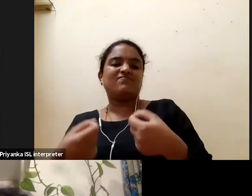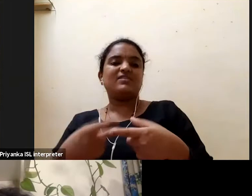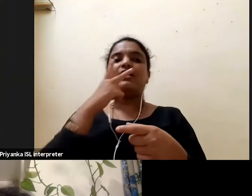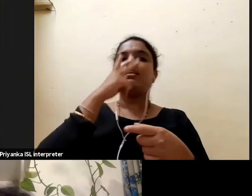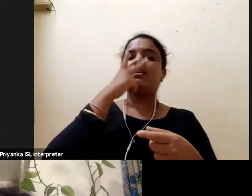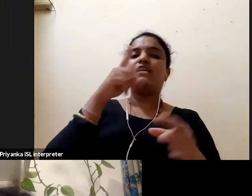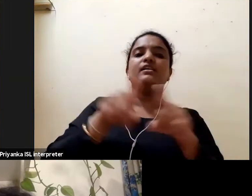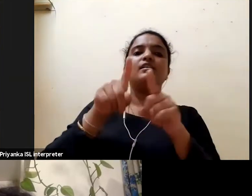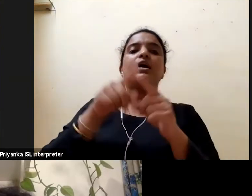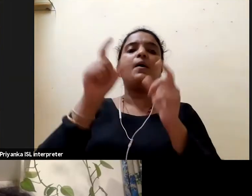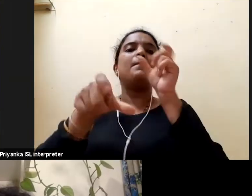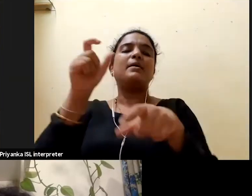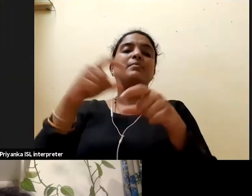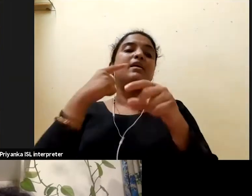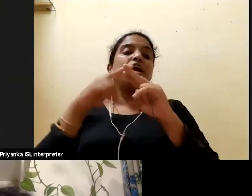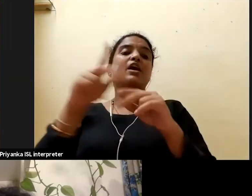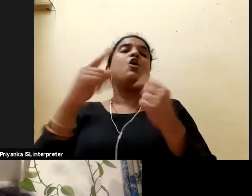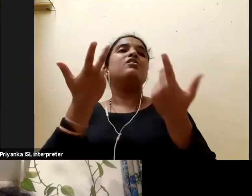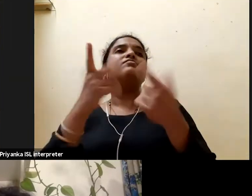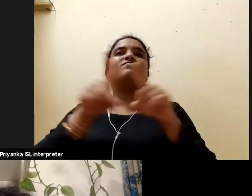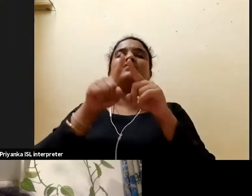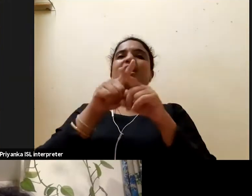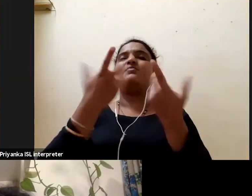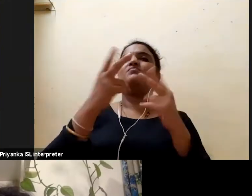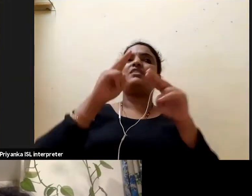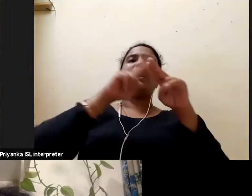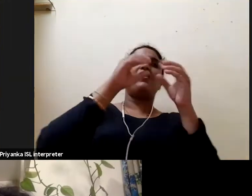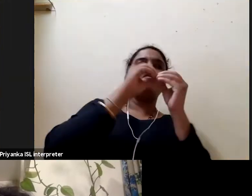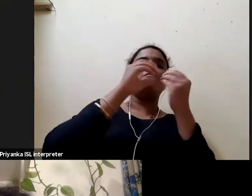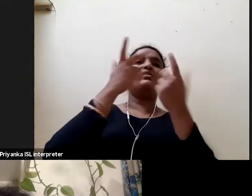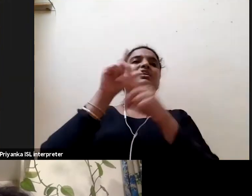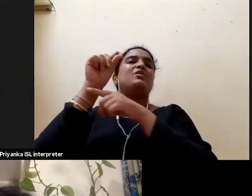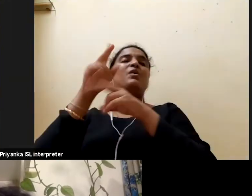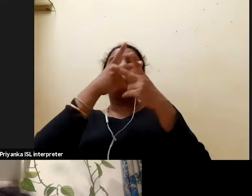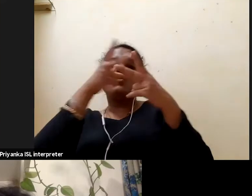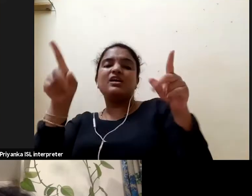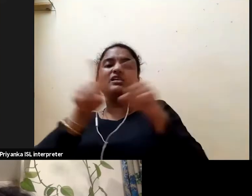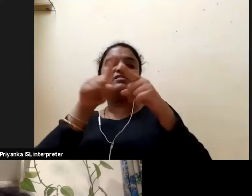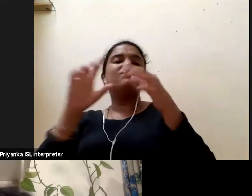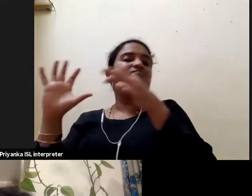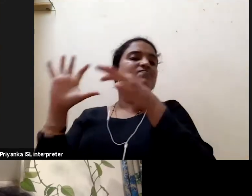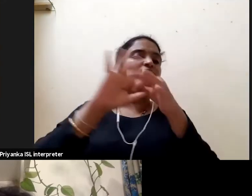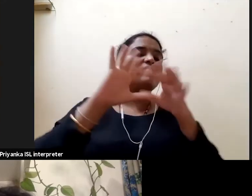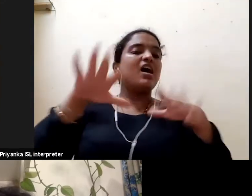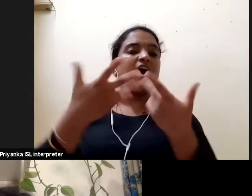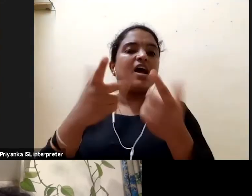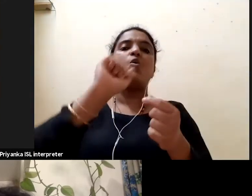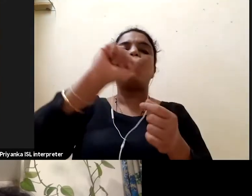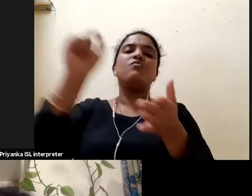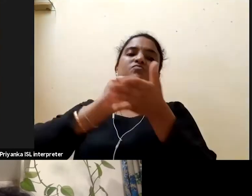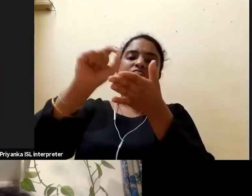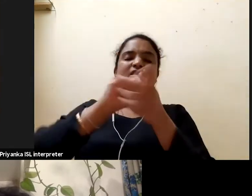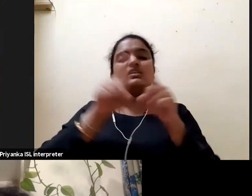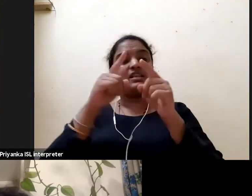they know where to reach me on the social media platforms. If they have any further doubts in their journey in food writing, I'm happy to address